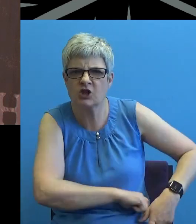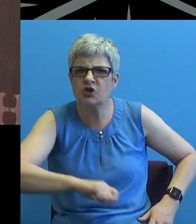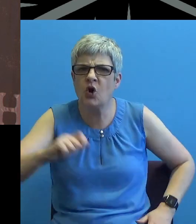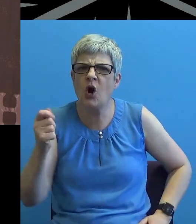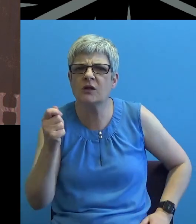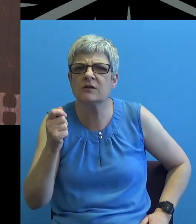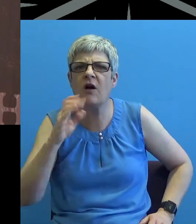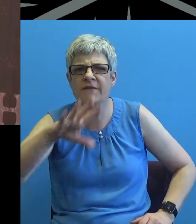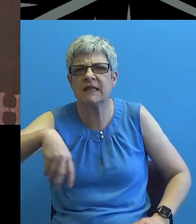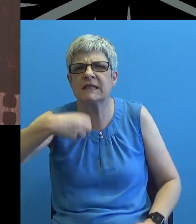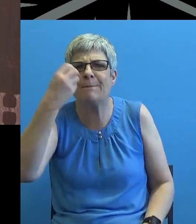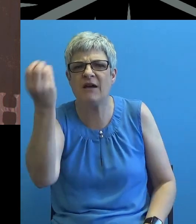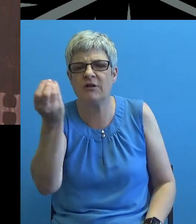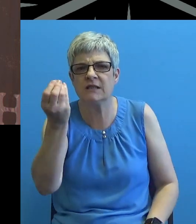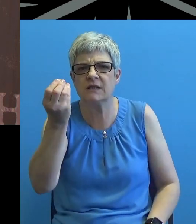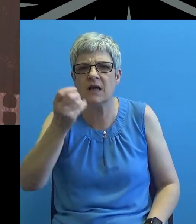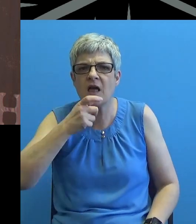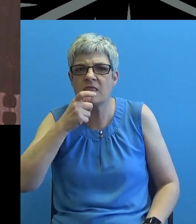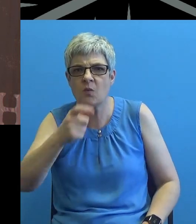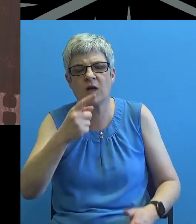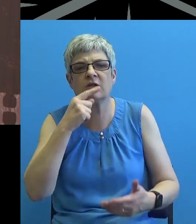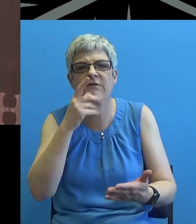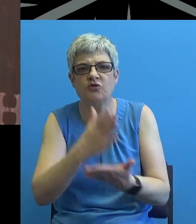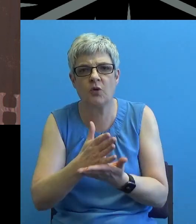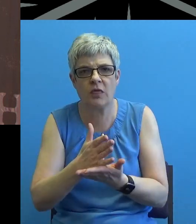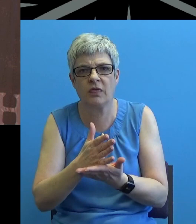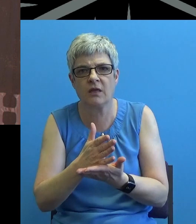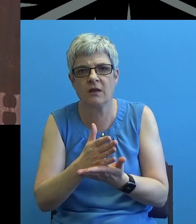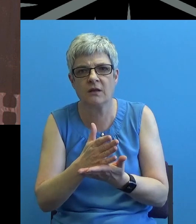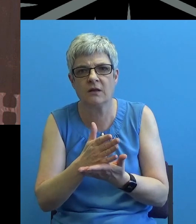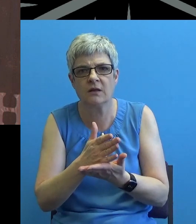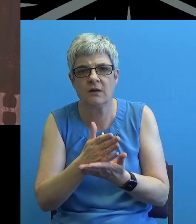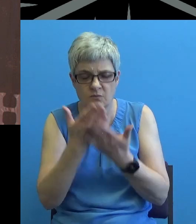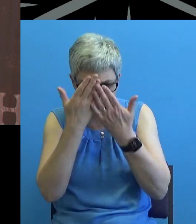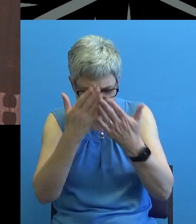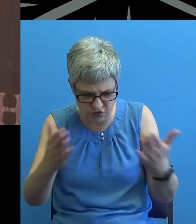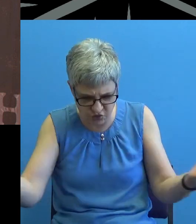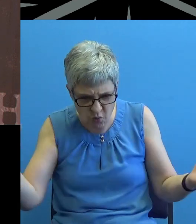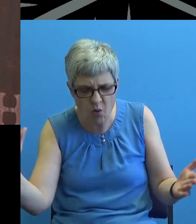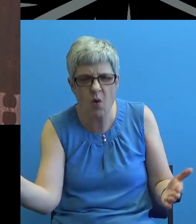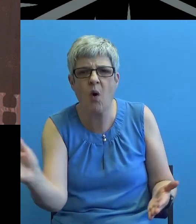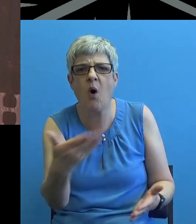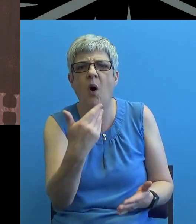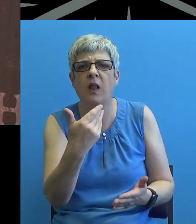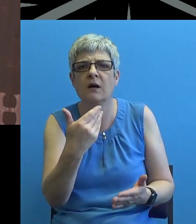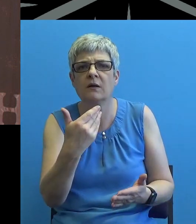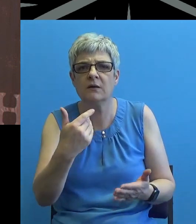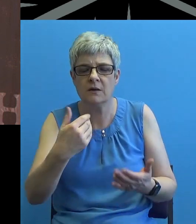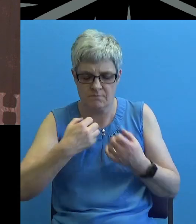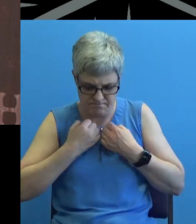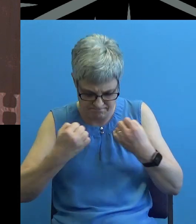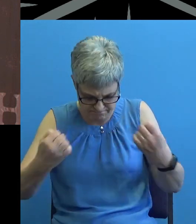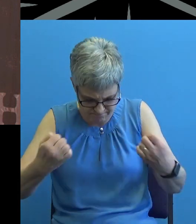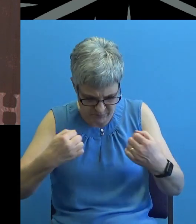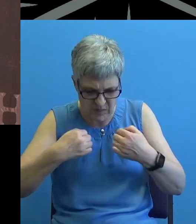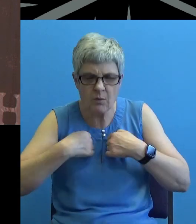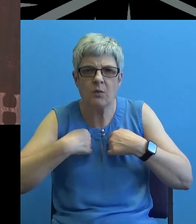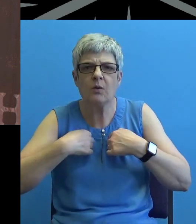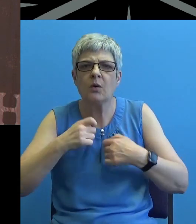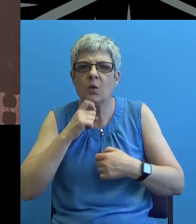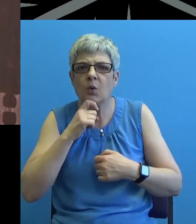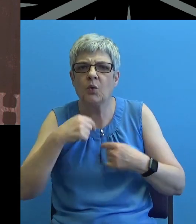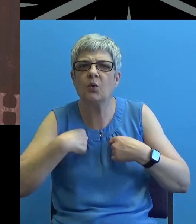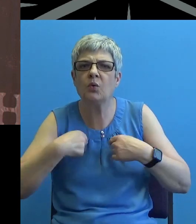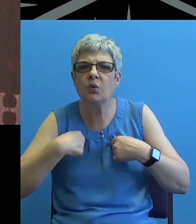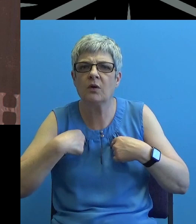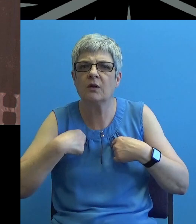of the Spirit and the word of truth, which reveals to all of us who we really are and what God is